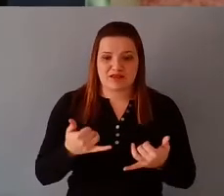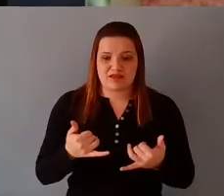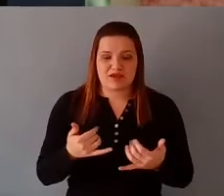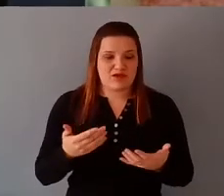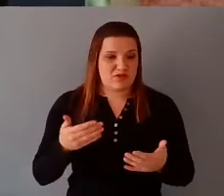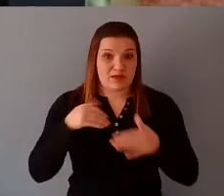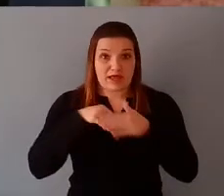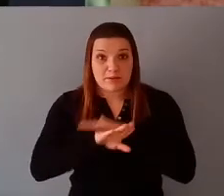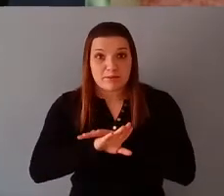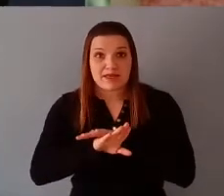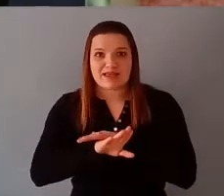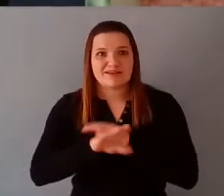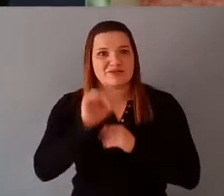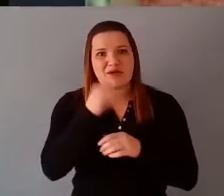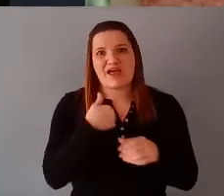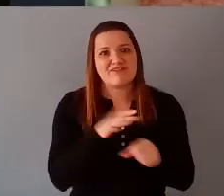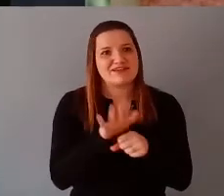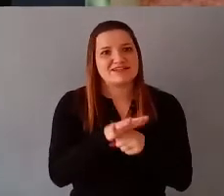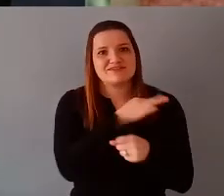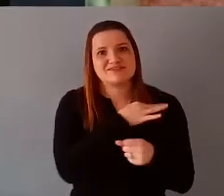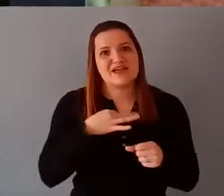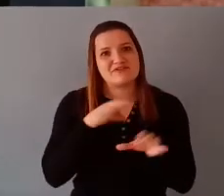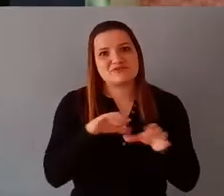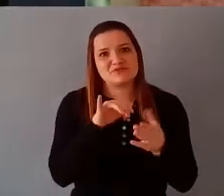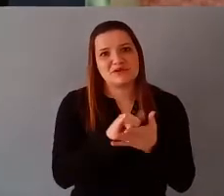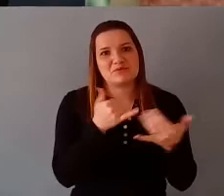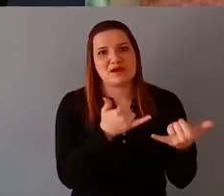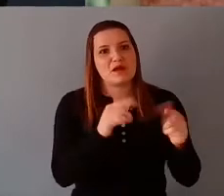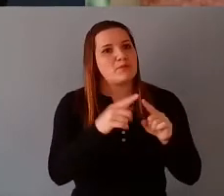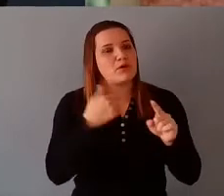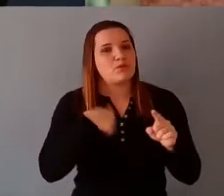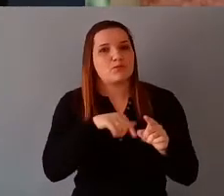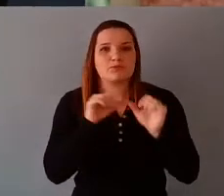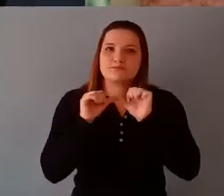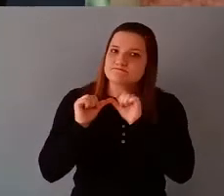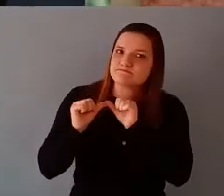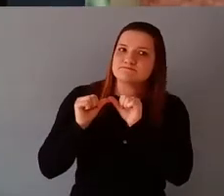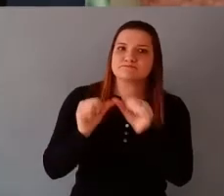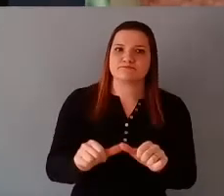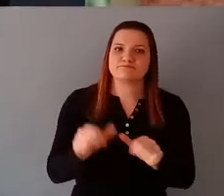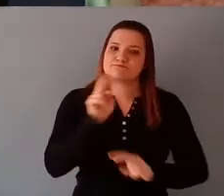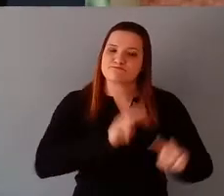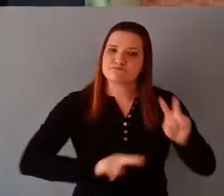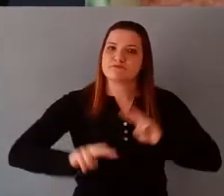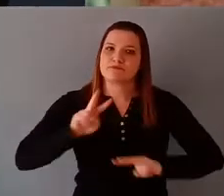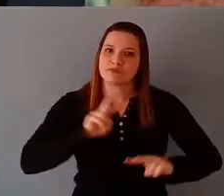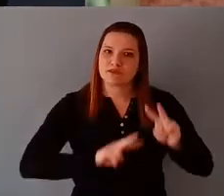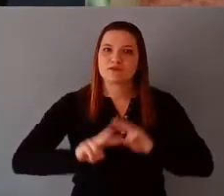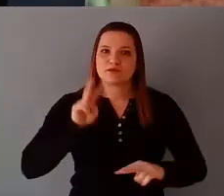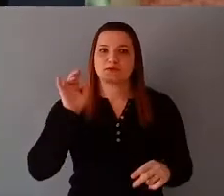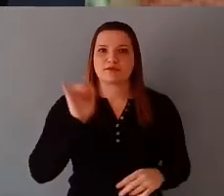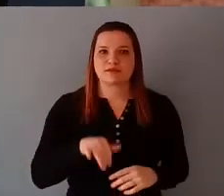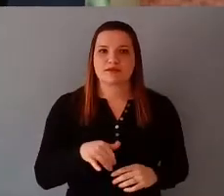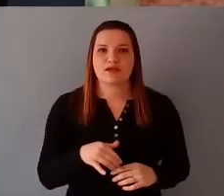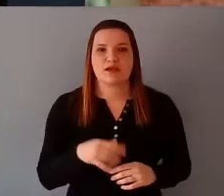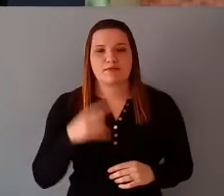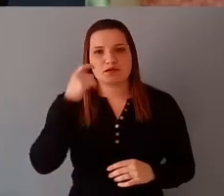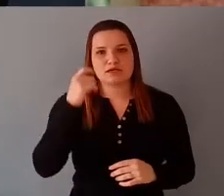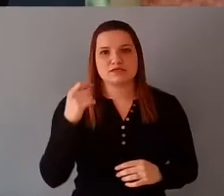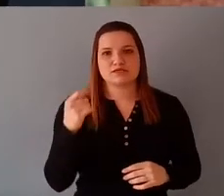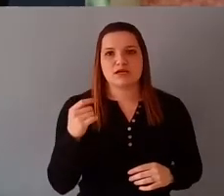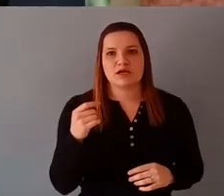of entry. But it is something that we'll continue to evaluate. Because I